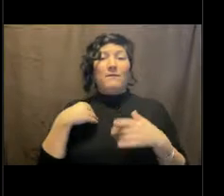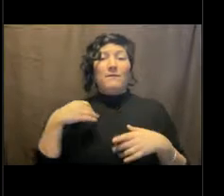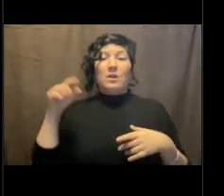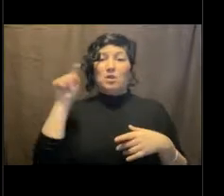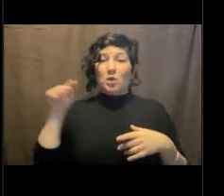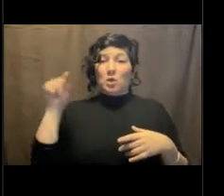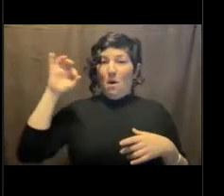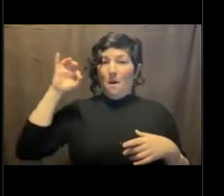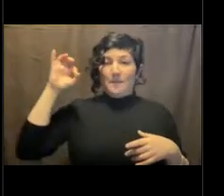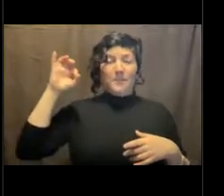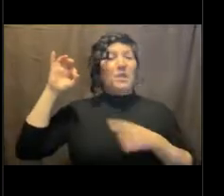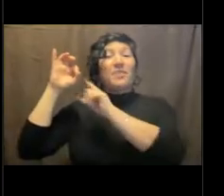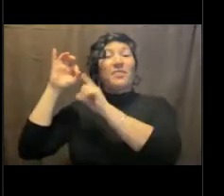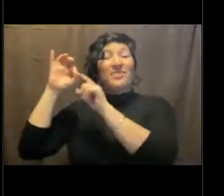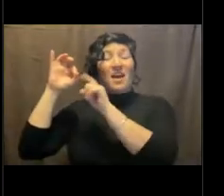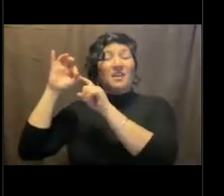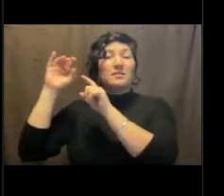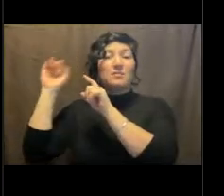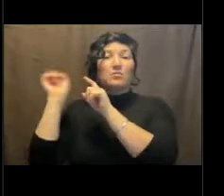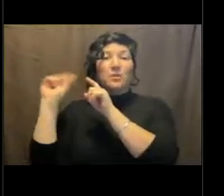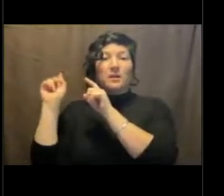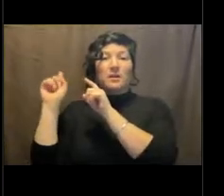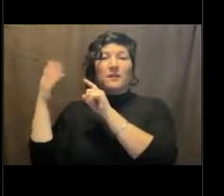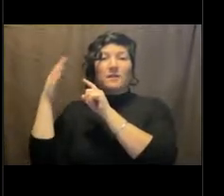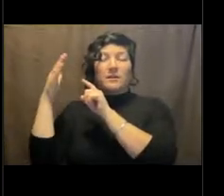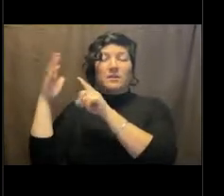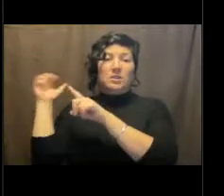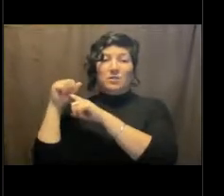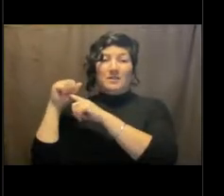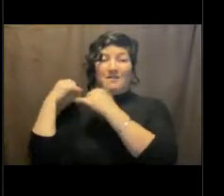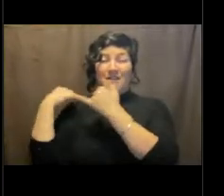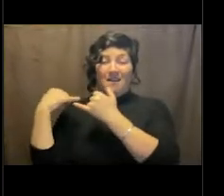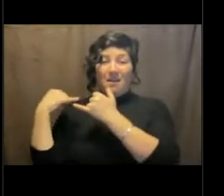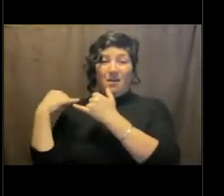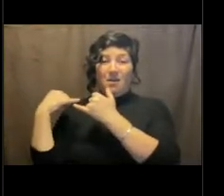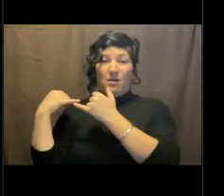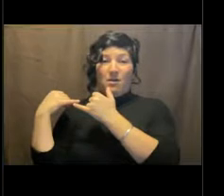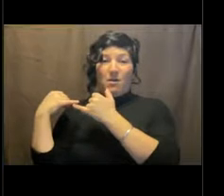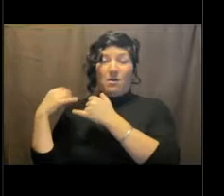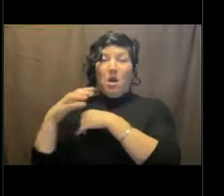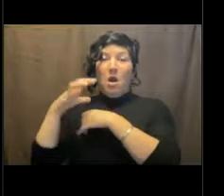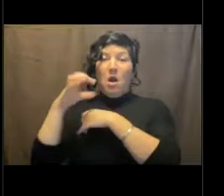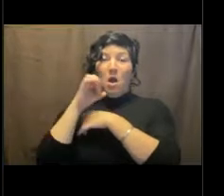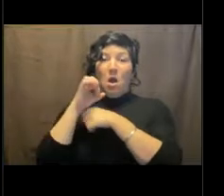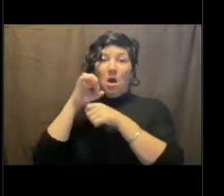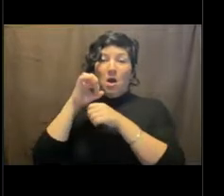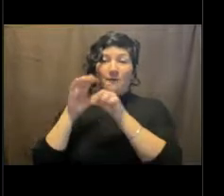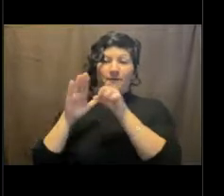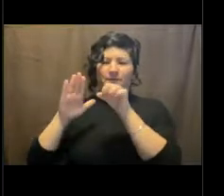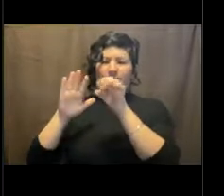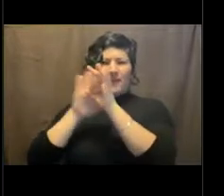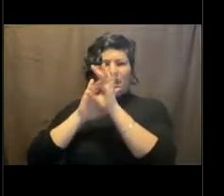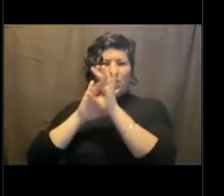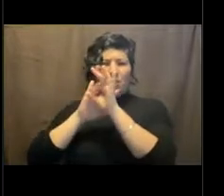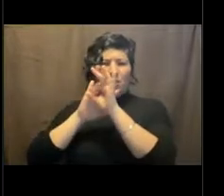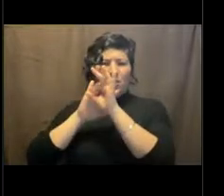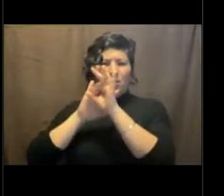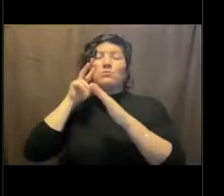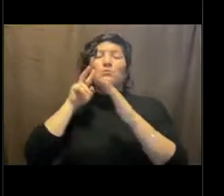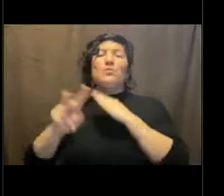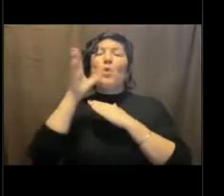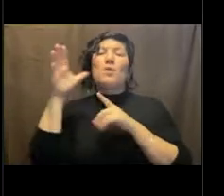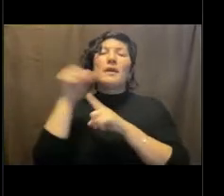is about where these fish species are being caught today. And then the closed solid circles are where they're projected to be caught